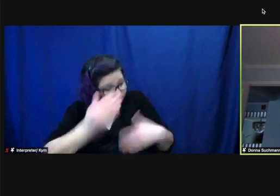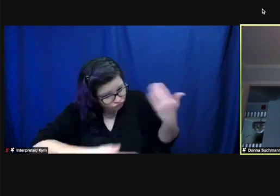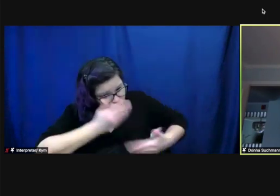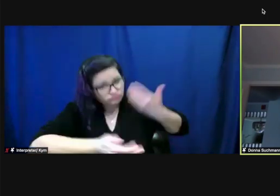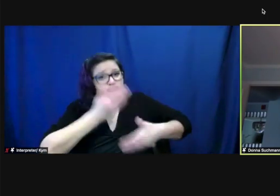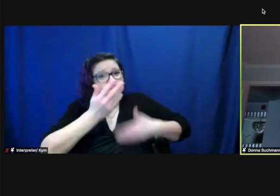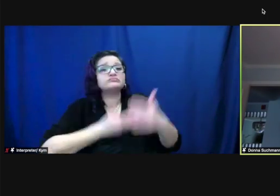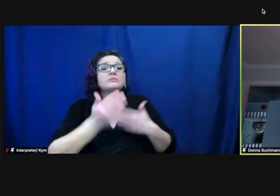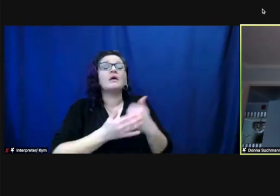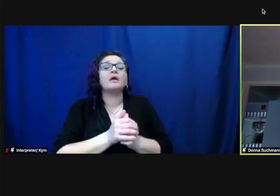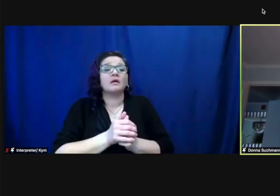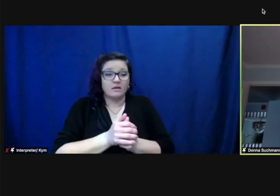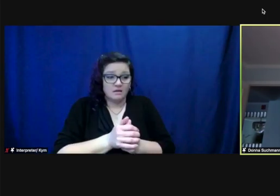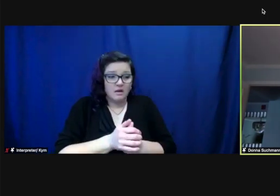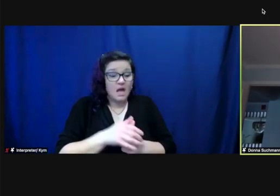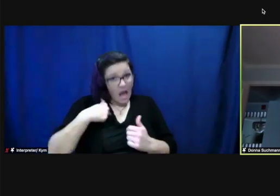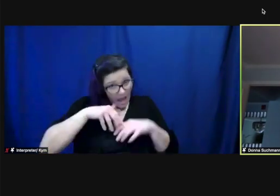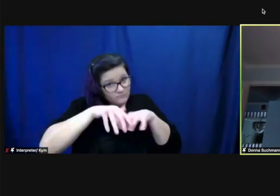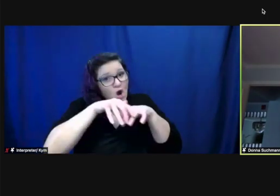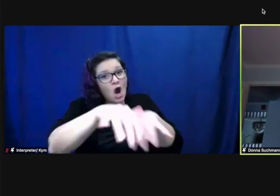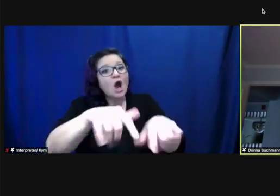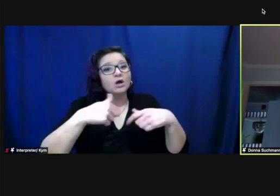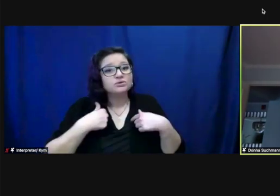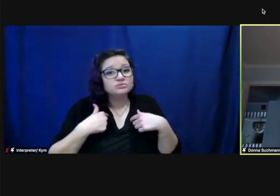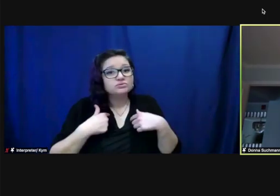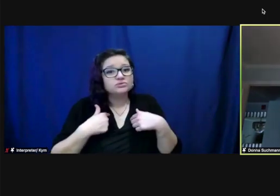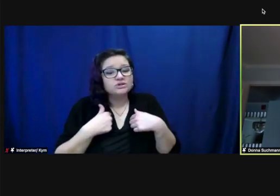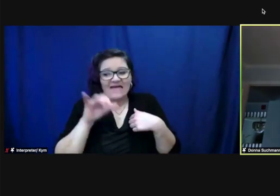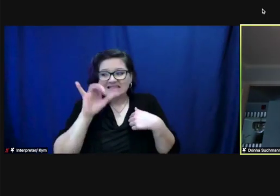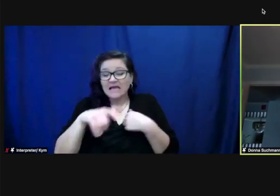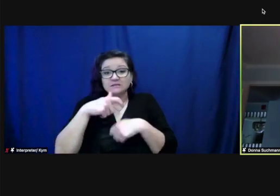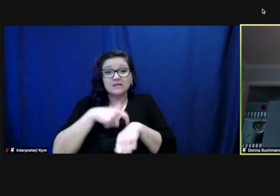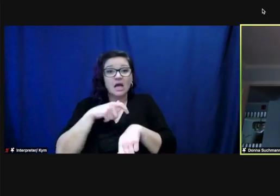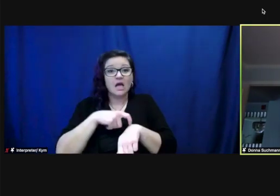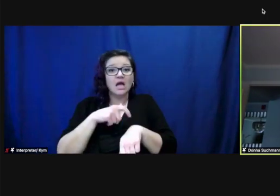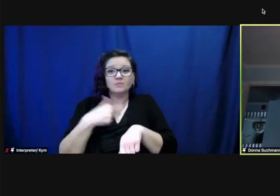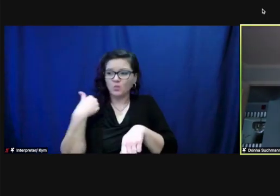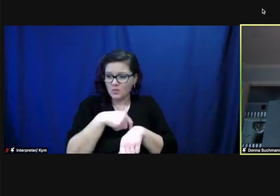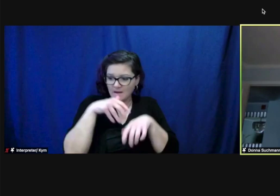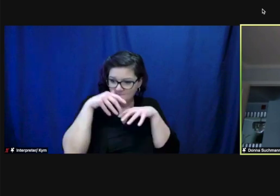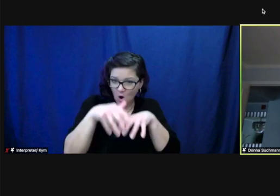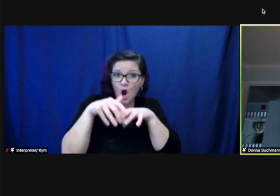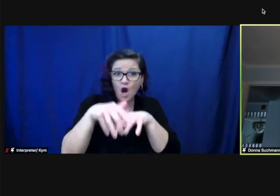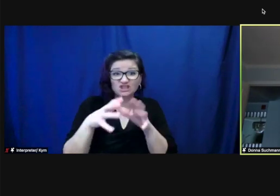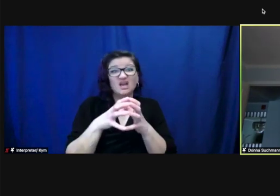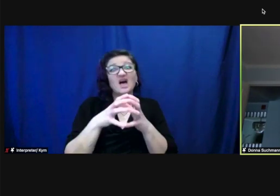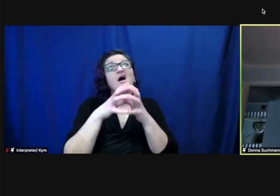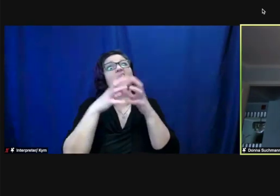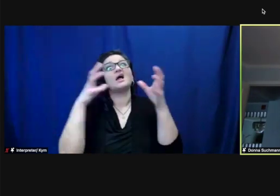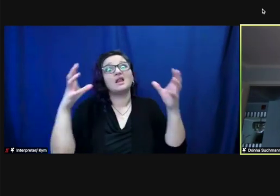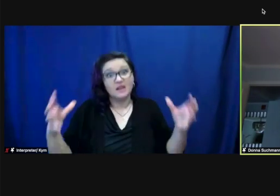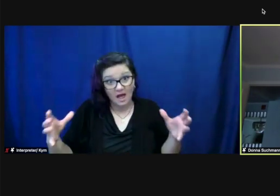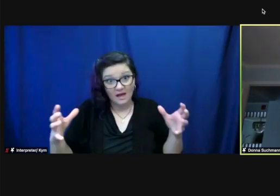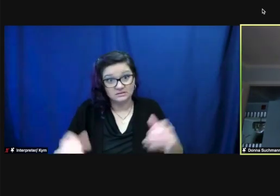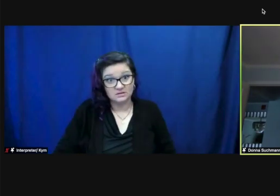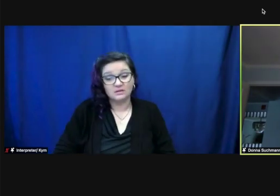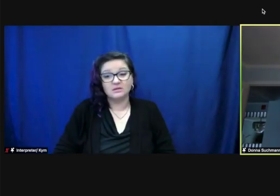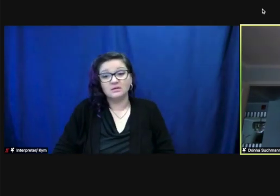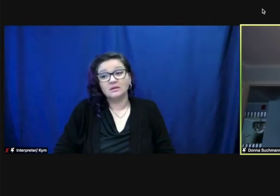and I marched. And at that time, we marched a lot.